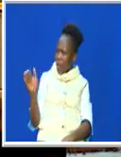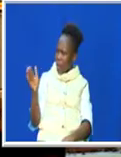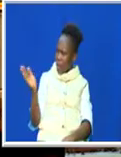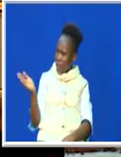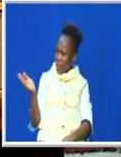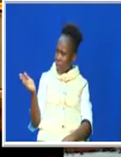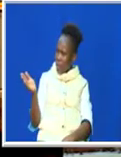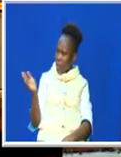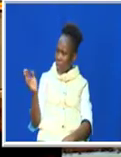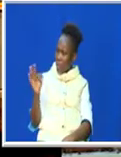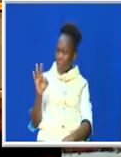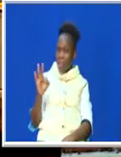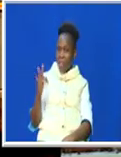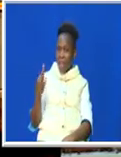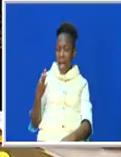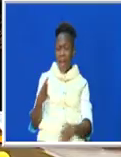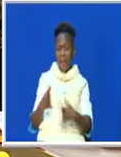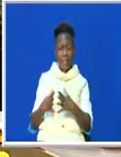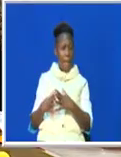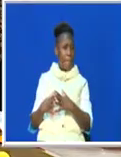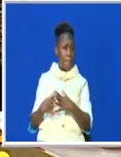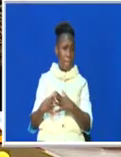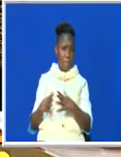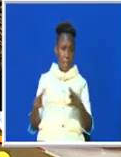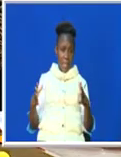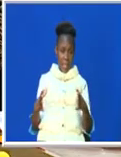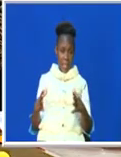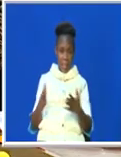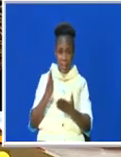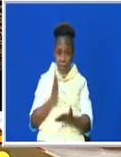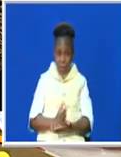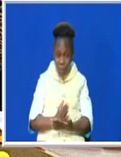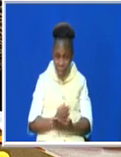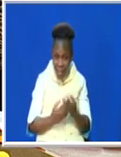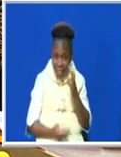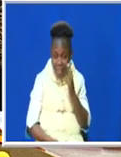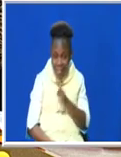And then the third plate is the biggest of all.